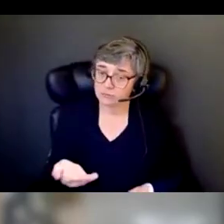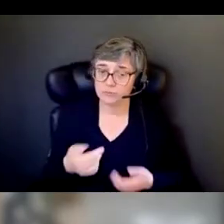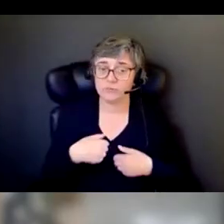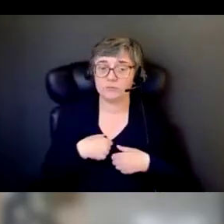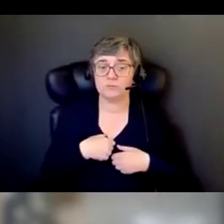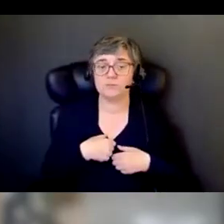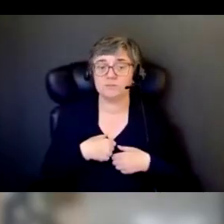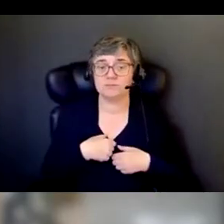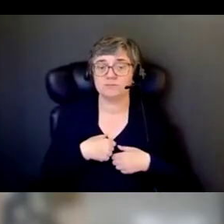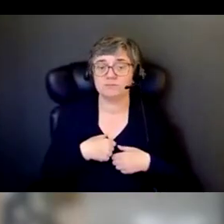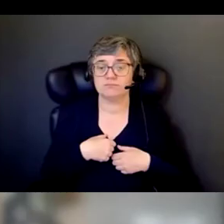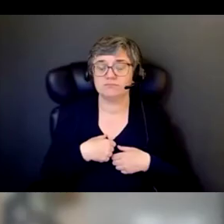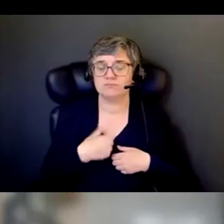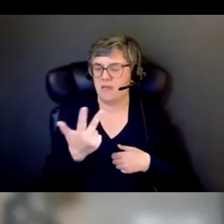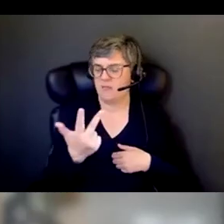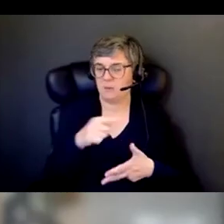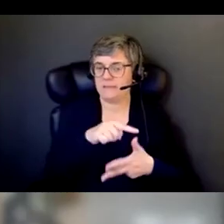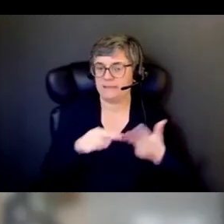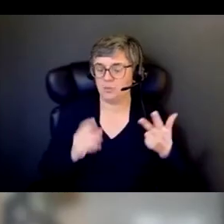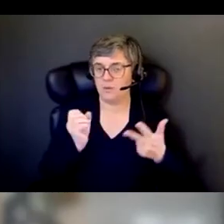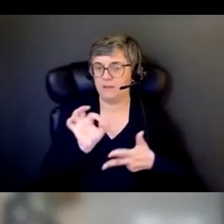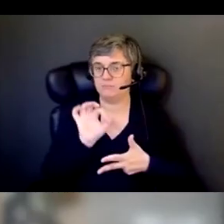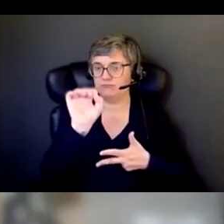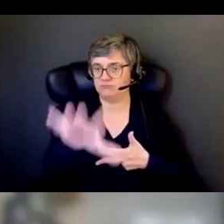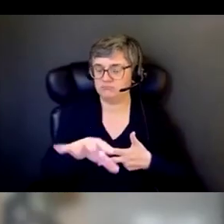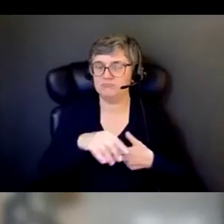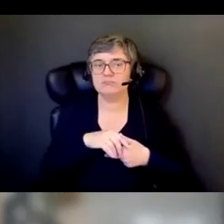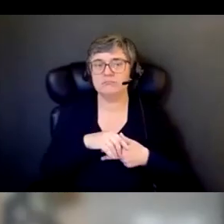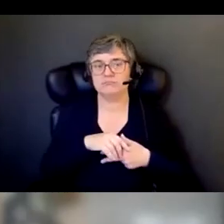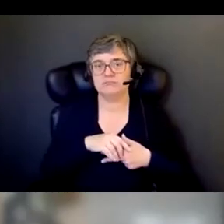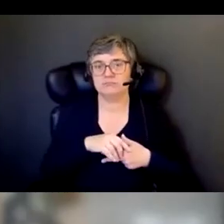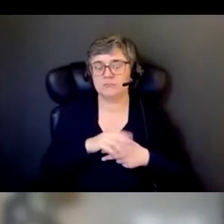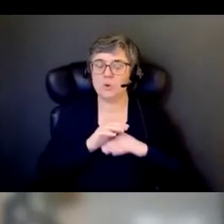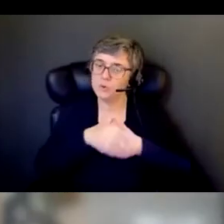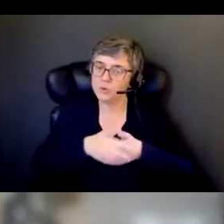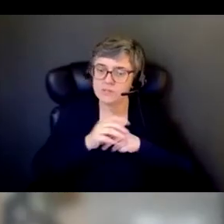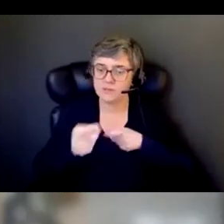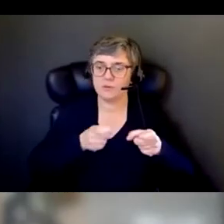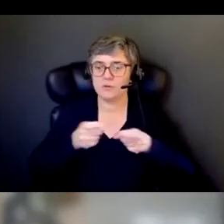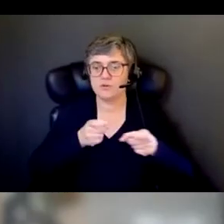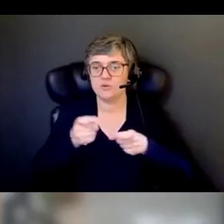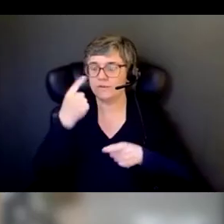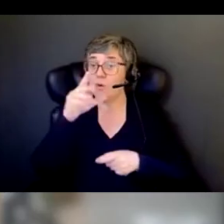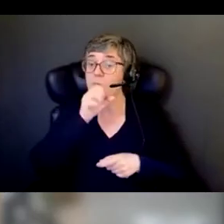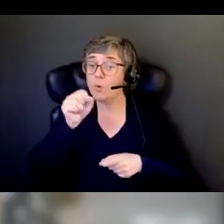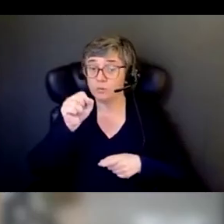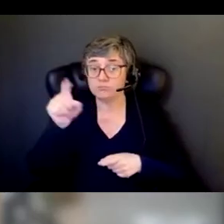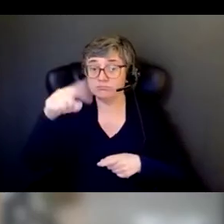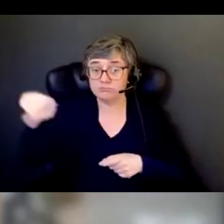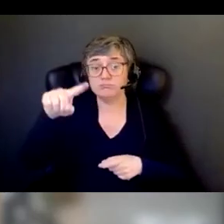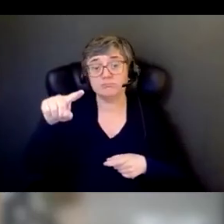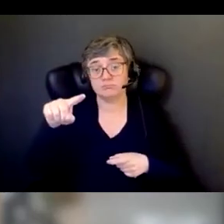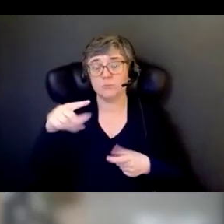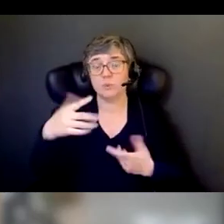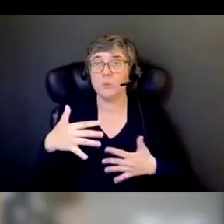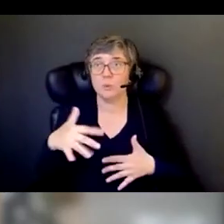I'll add three things. Three things that make coercive control of older adults uniquely